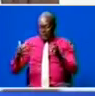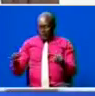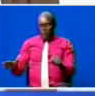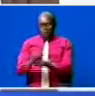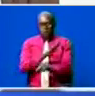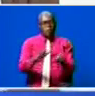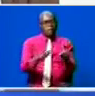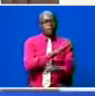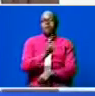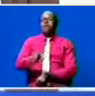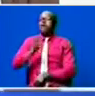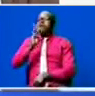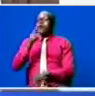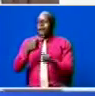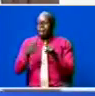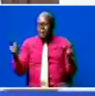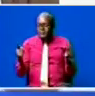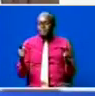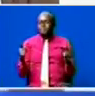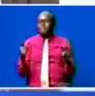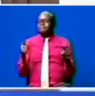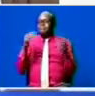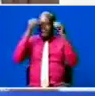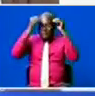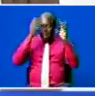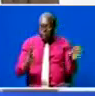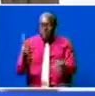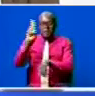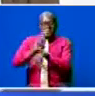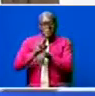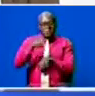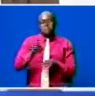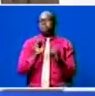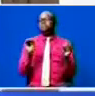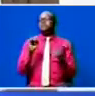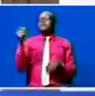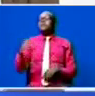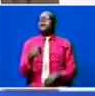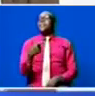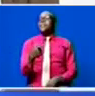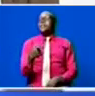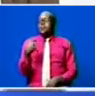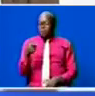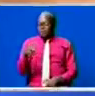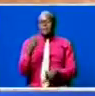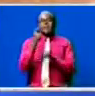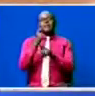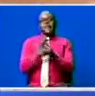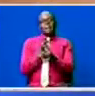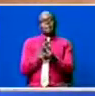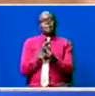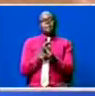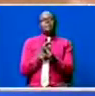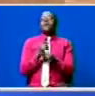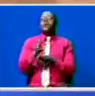zimefurika, lakini sioni kama wanafunzi watatumia kwa mwezi huu ama kwa muhula huu. Floods